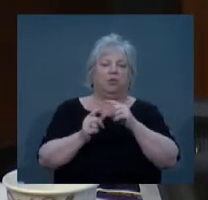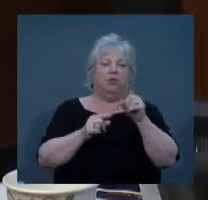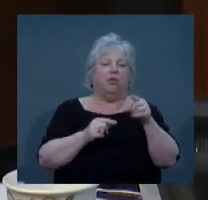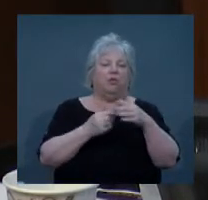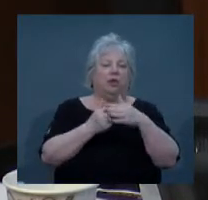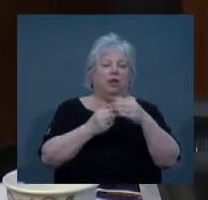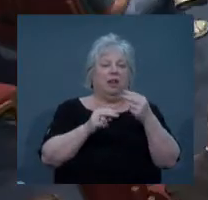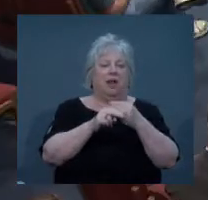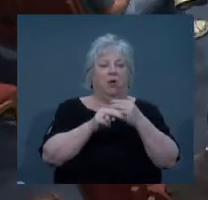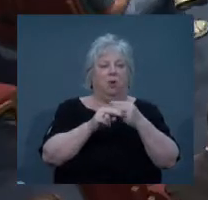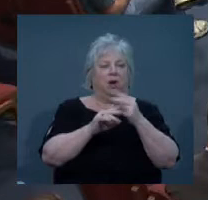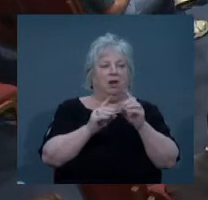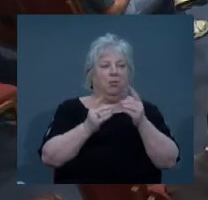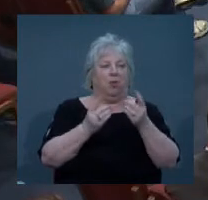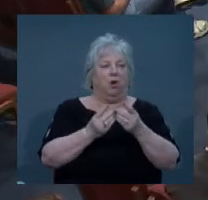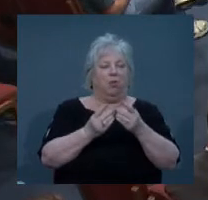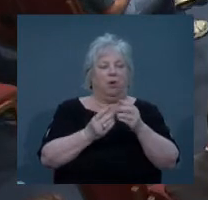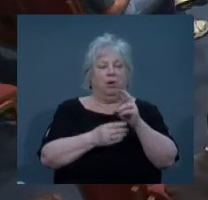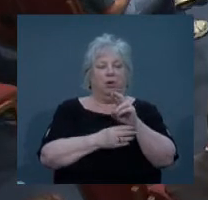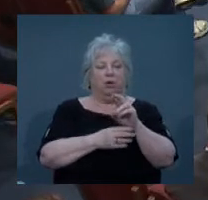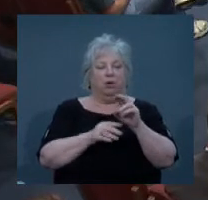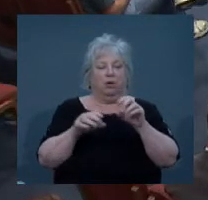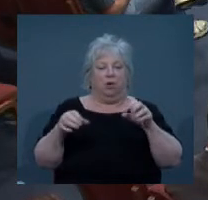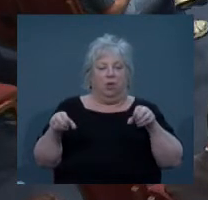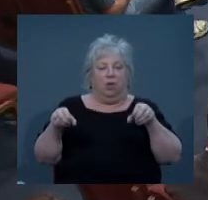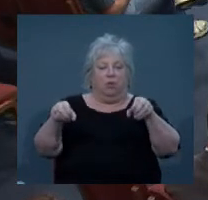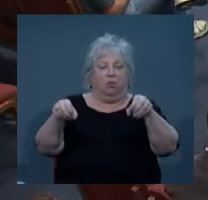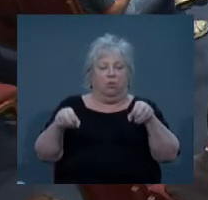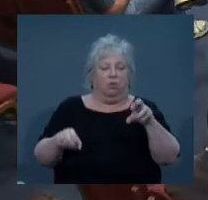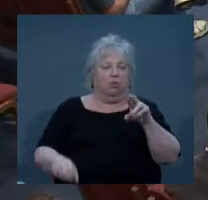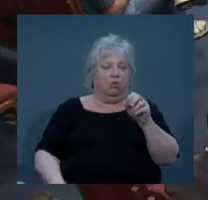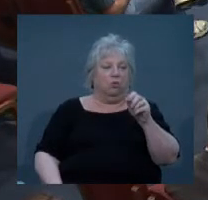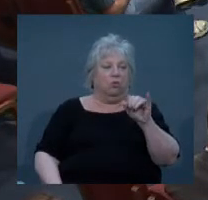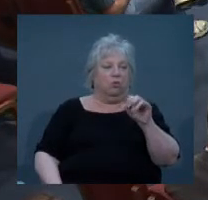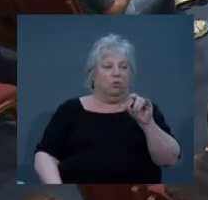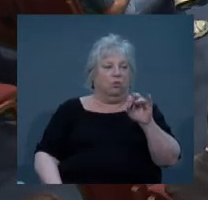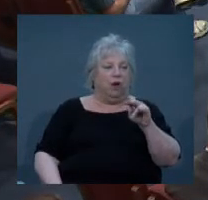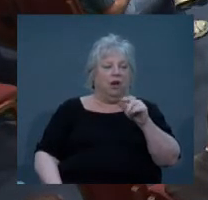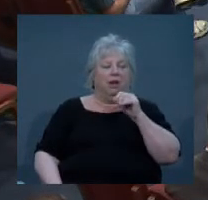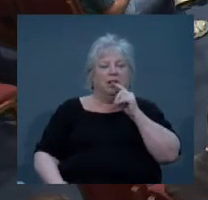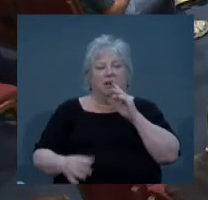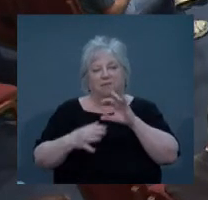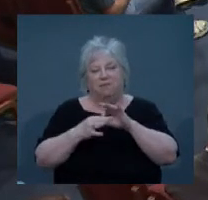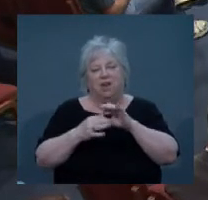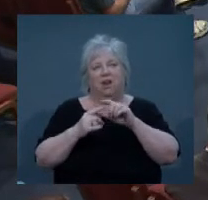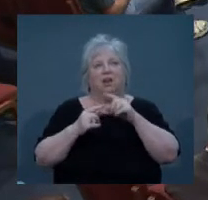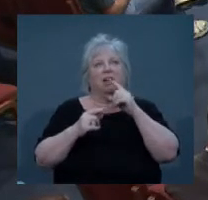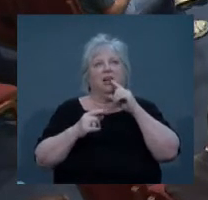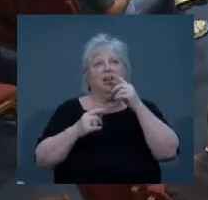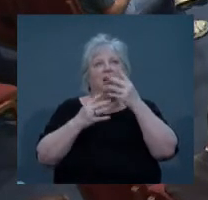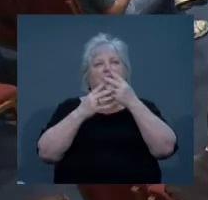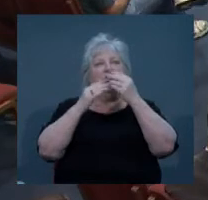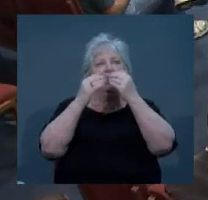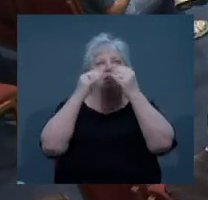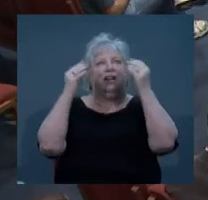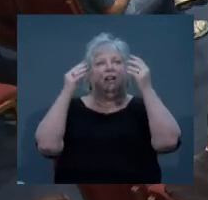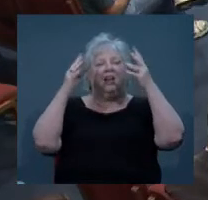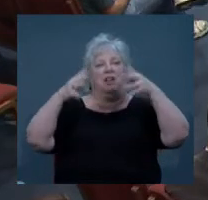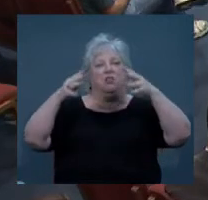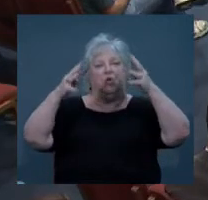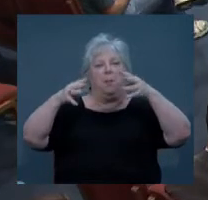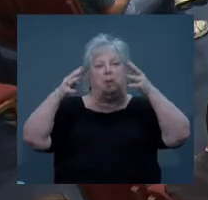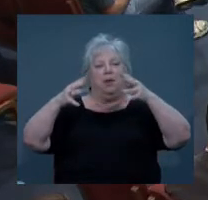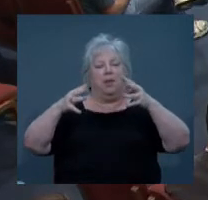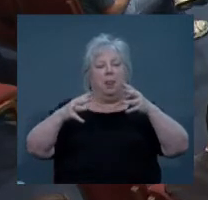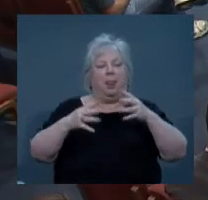highway department. The railings didn't fit. There were leaks in the roof, and they basically put up plastic bags to try to